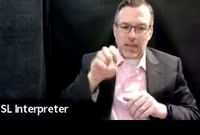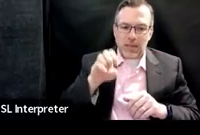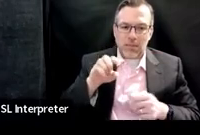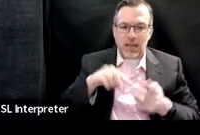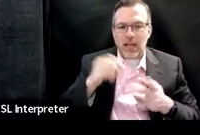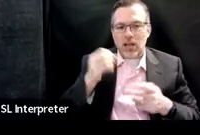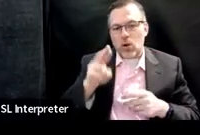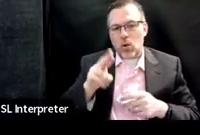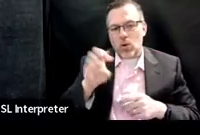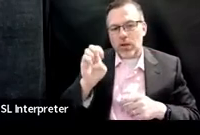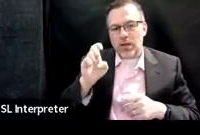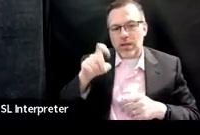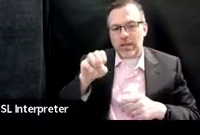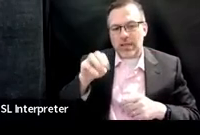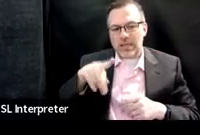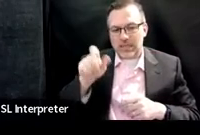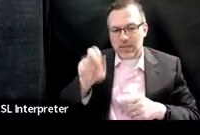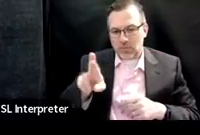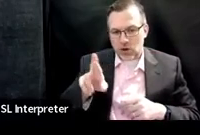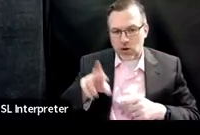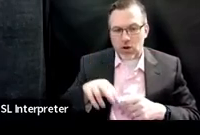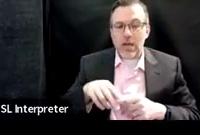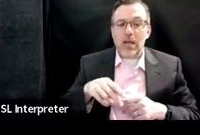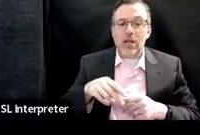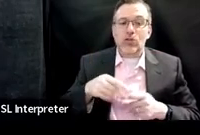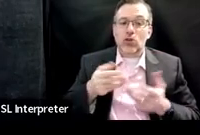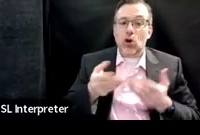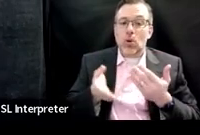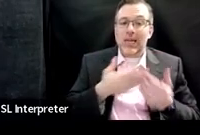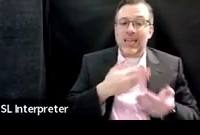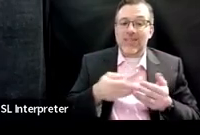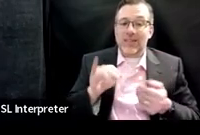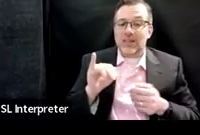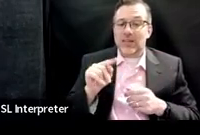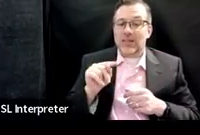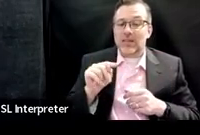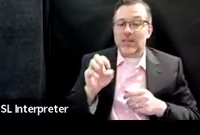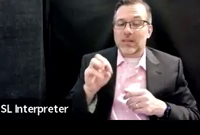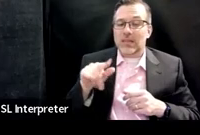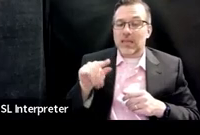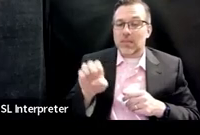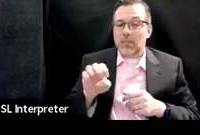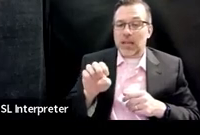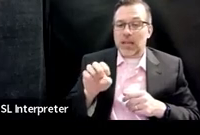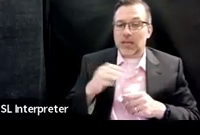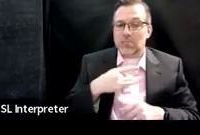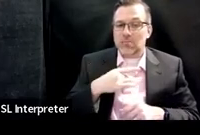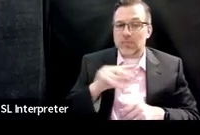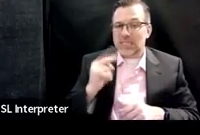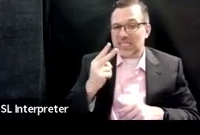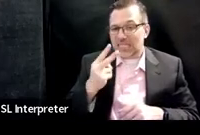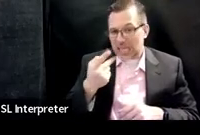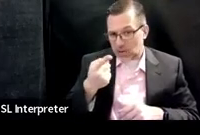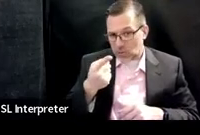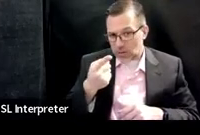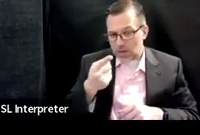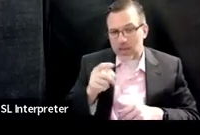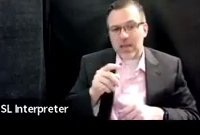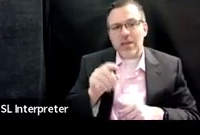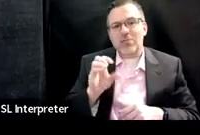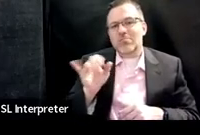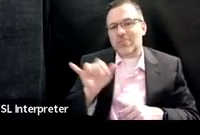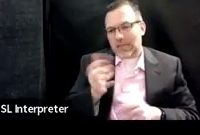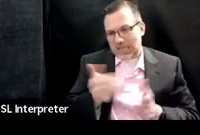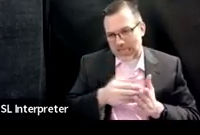kind of think about, like I've said before, that section one, I really like to think about that section is like the outline